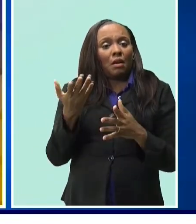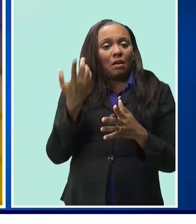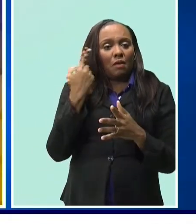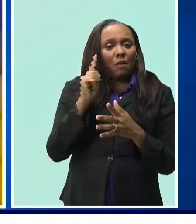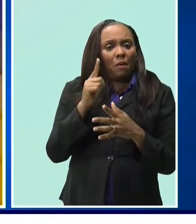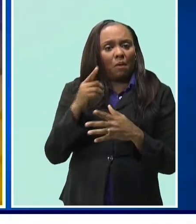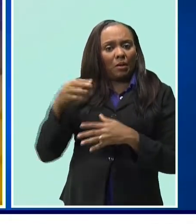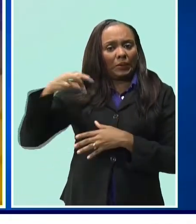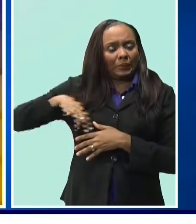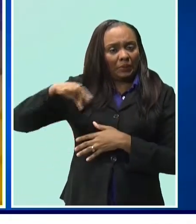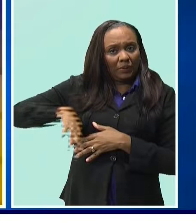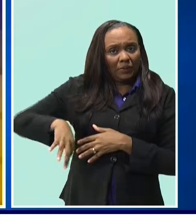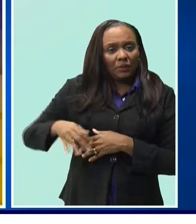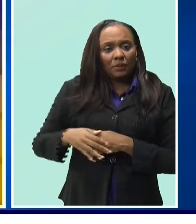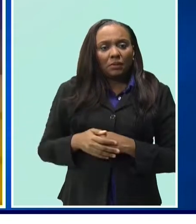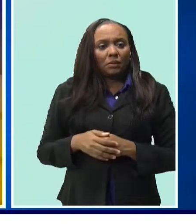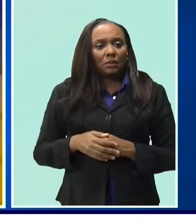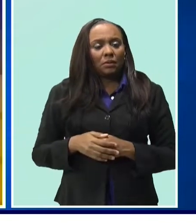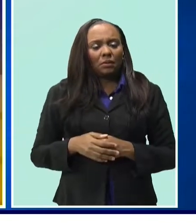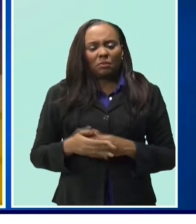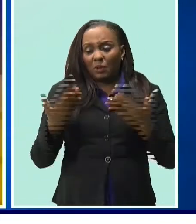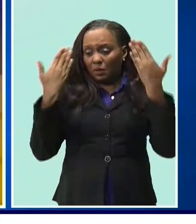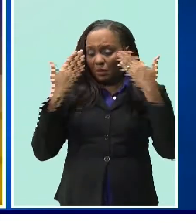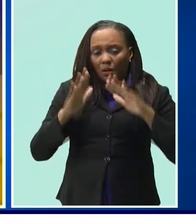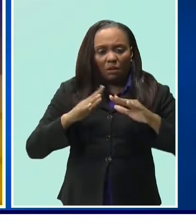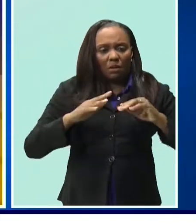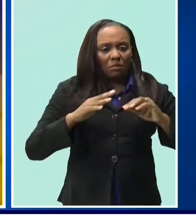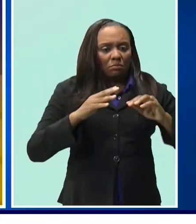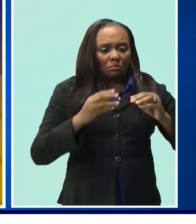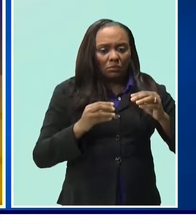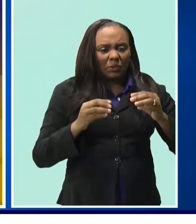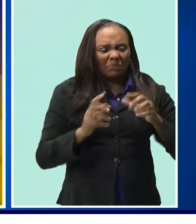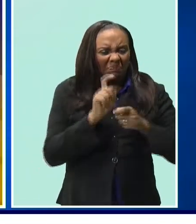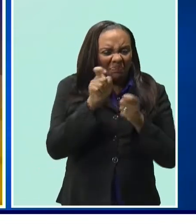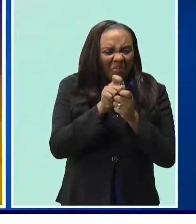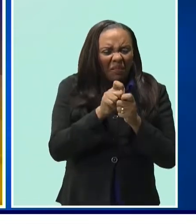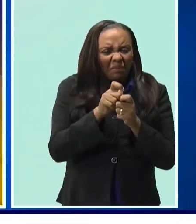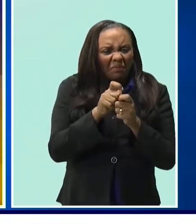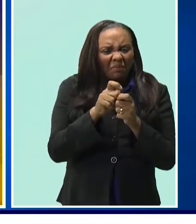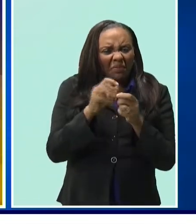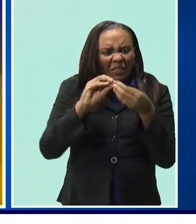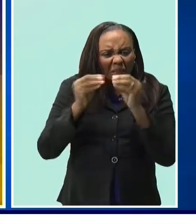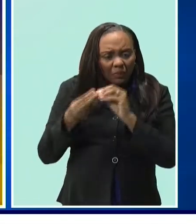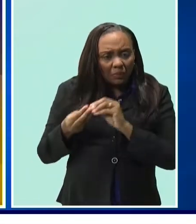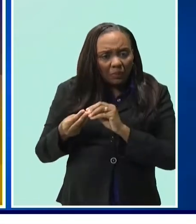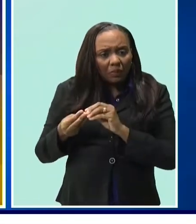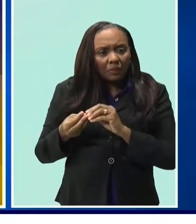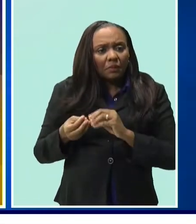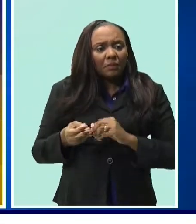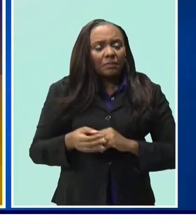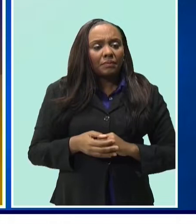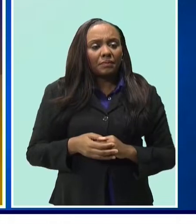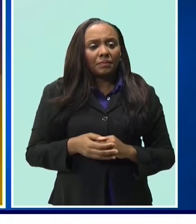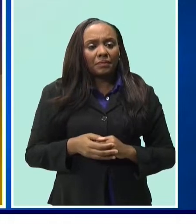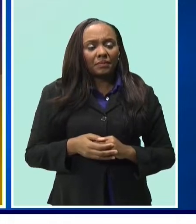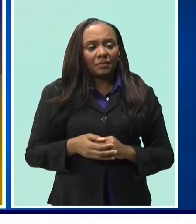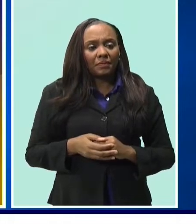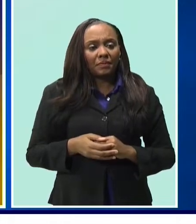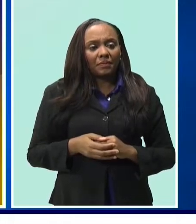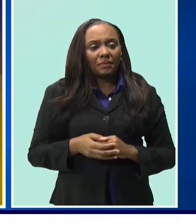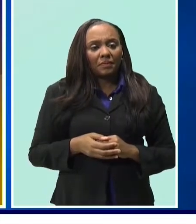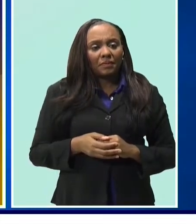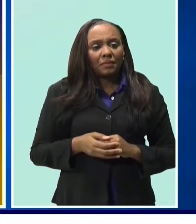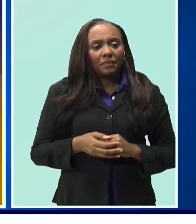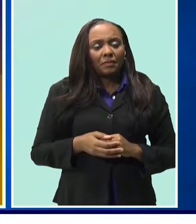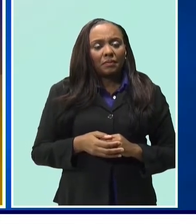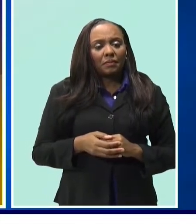don't have a new quarterly labor force survey yet, because among other things, this has also